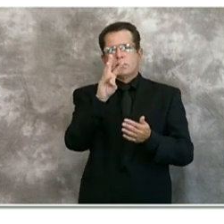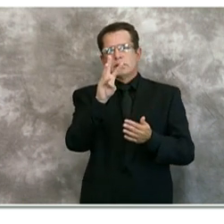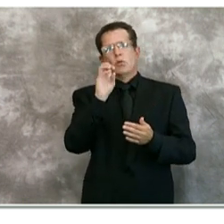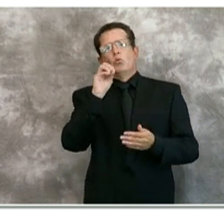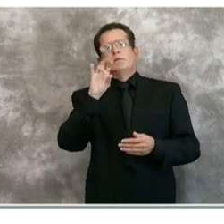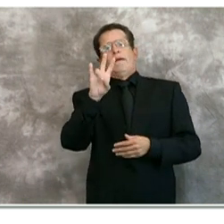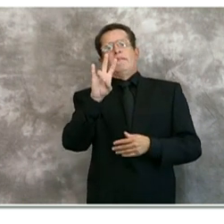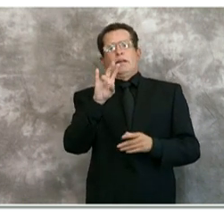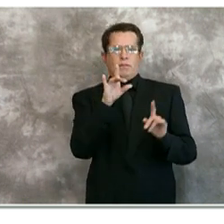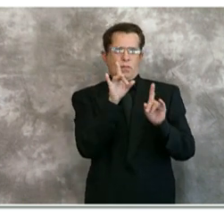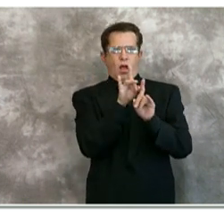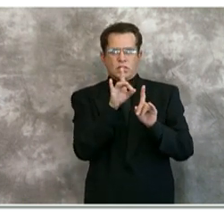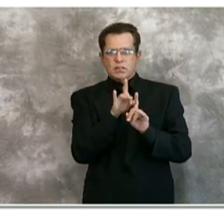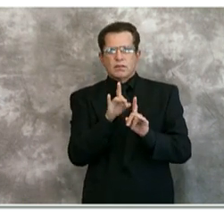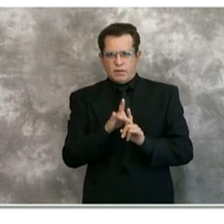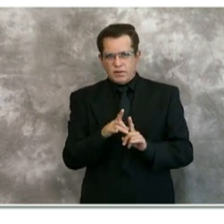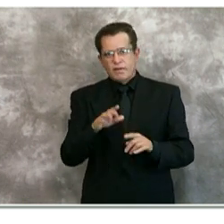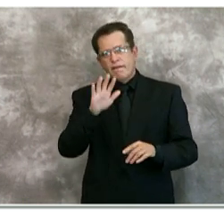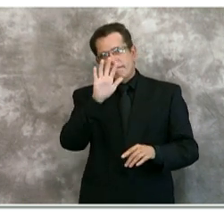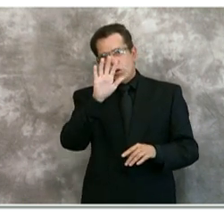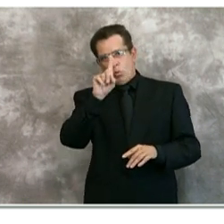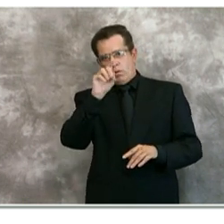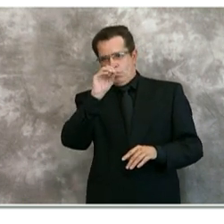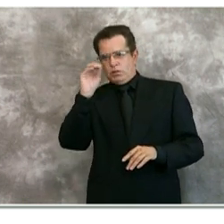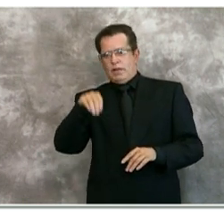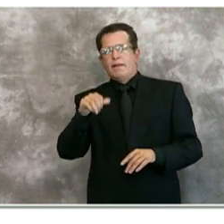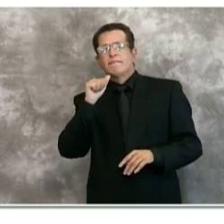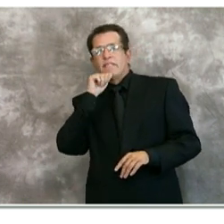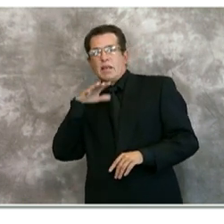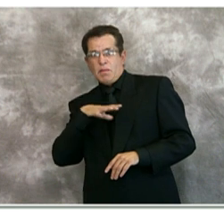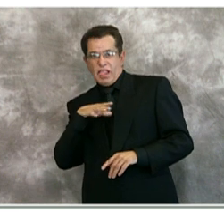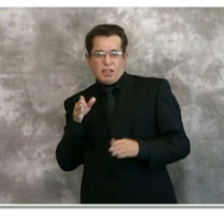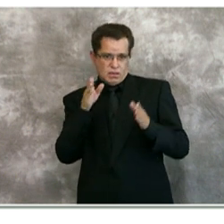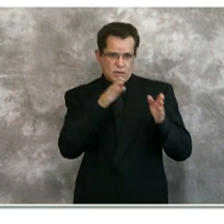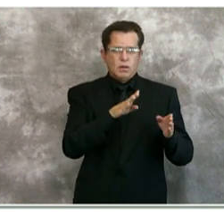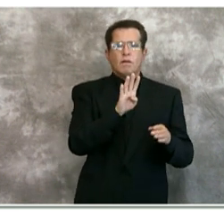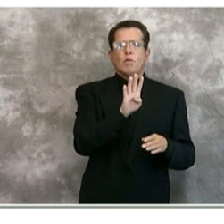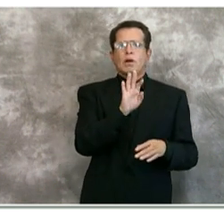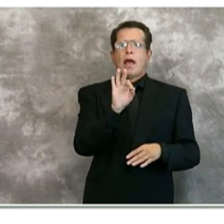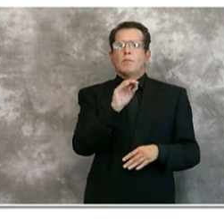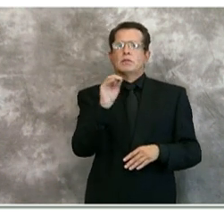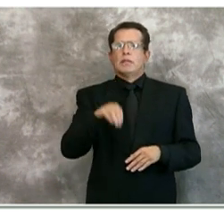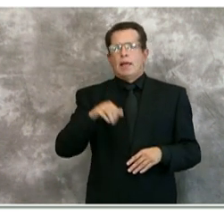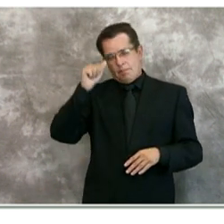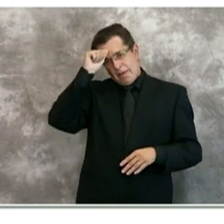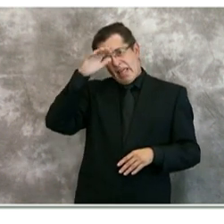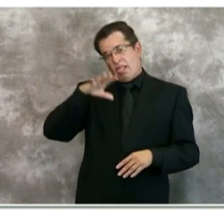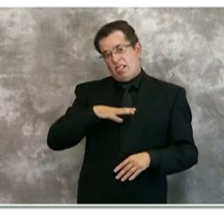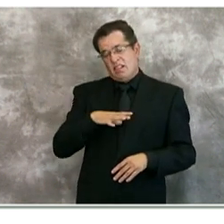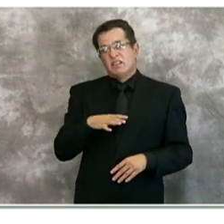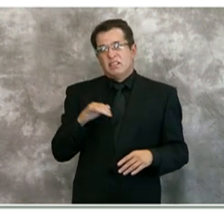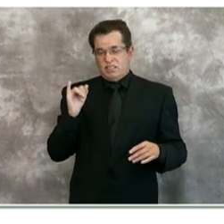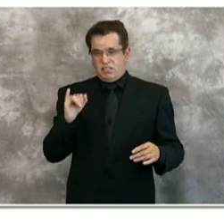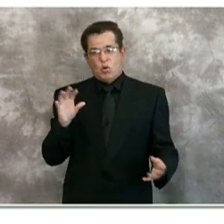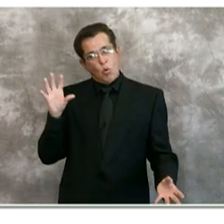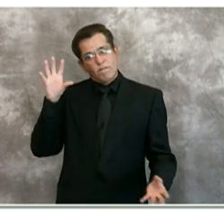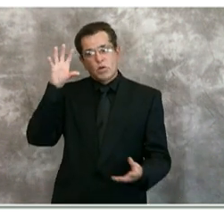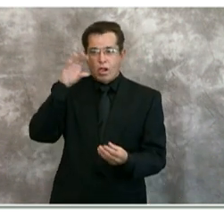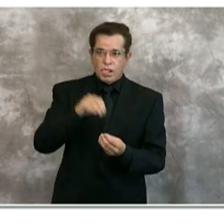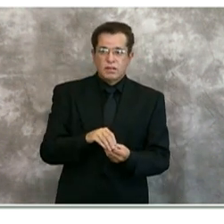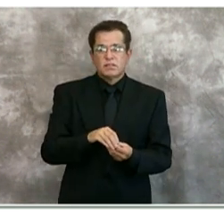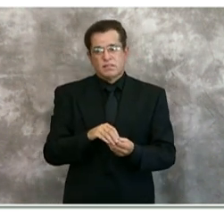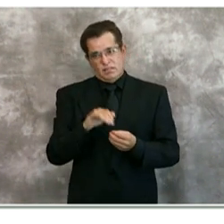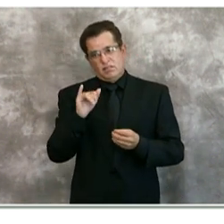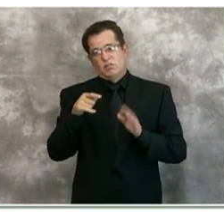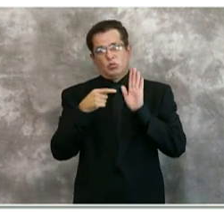cases. We have 51% female and 49% male for the overall number of